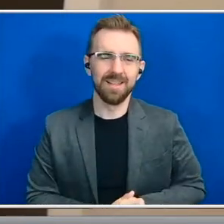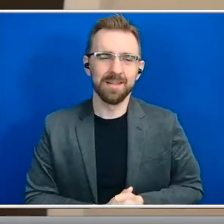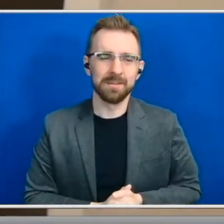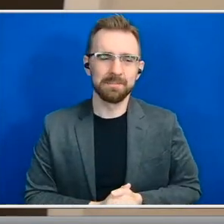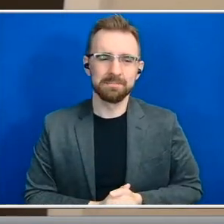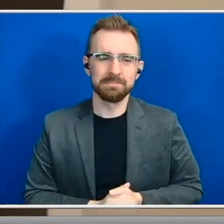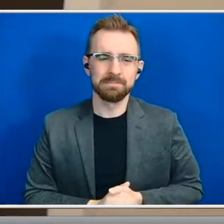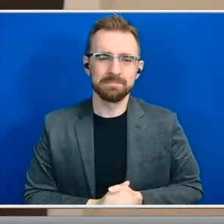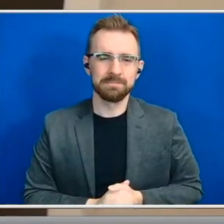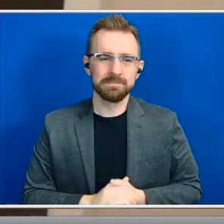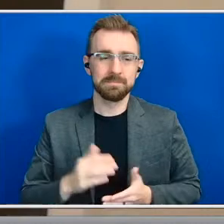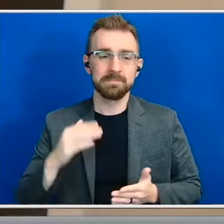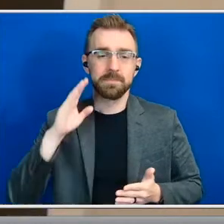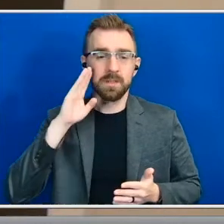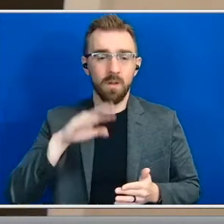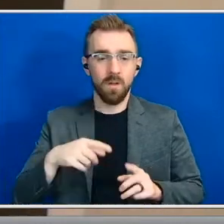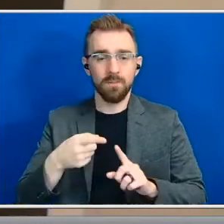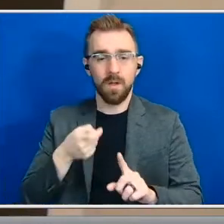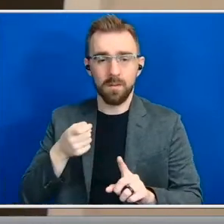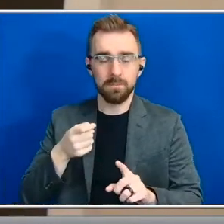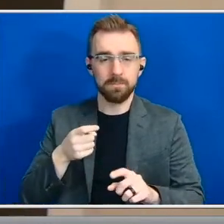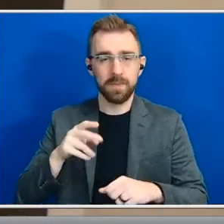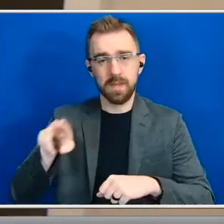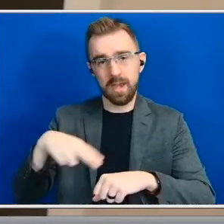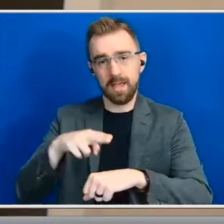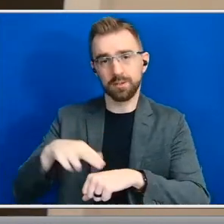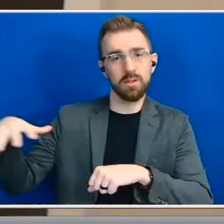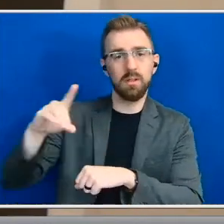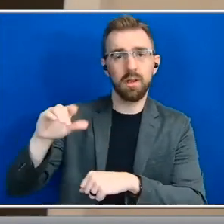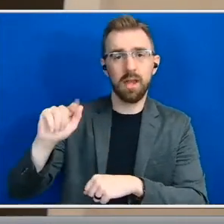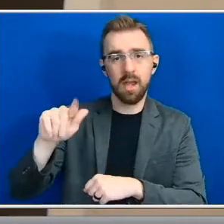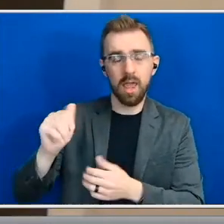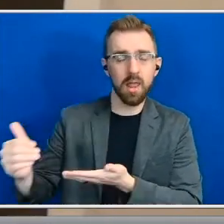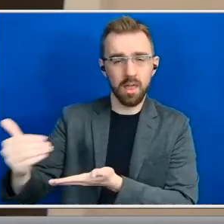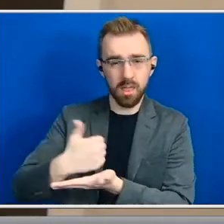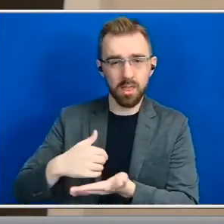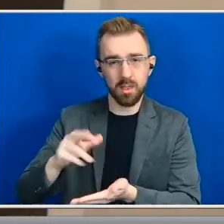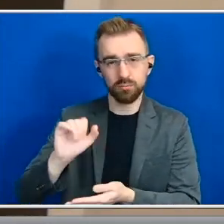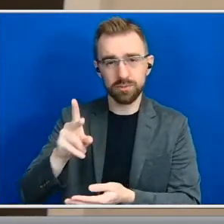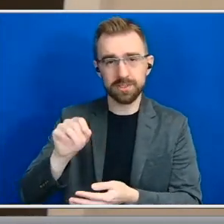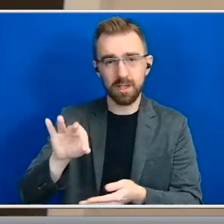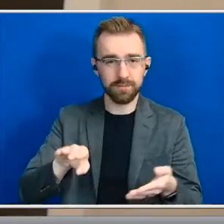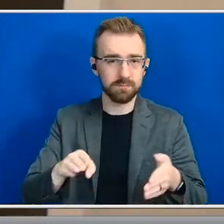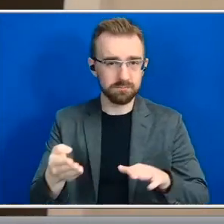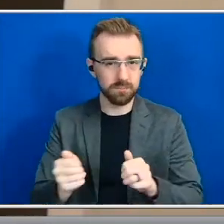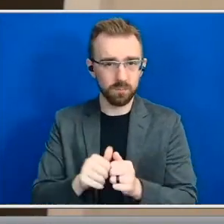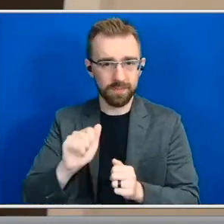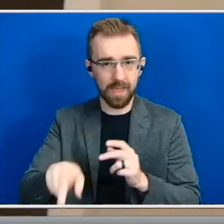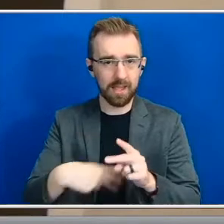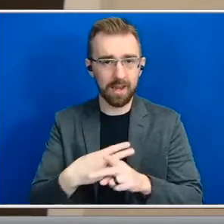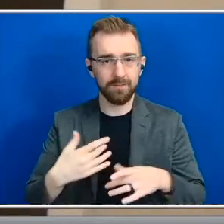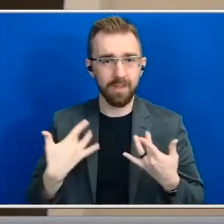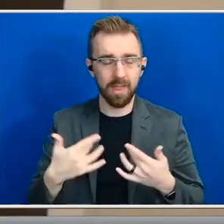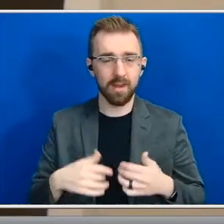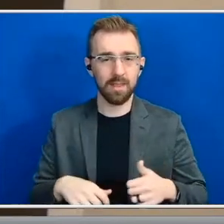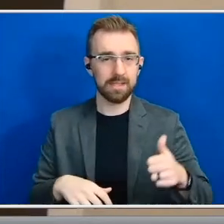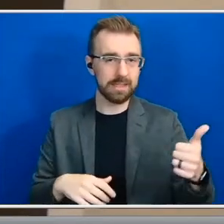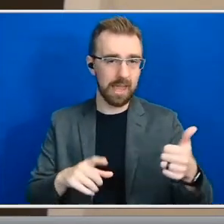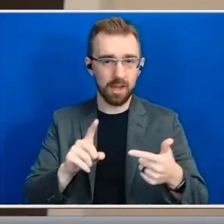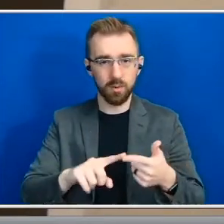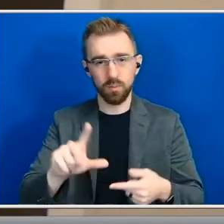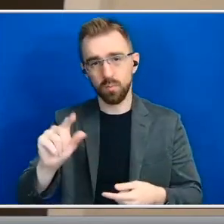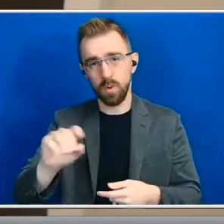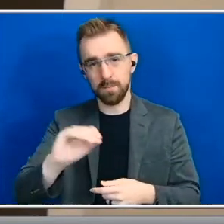We know from national data that the risk of mortality with this kind of event is 10 to 20% with